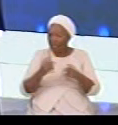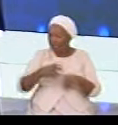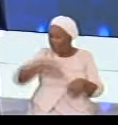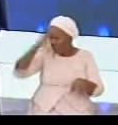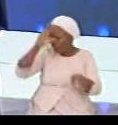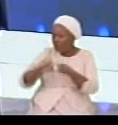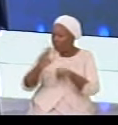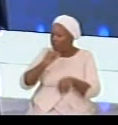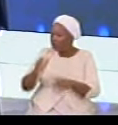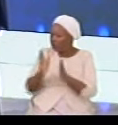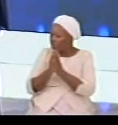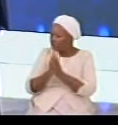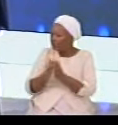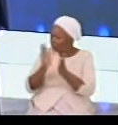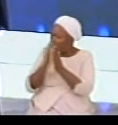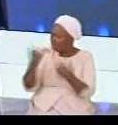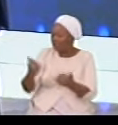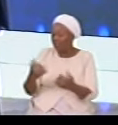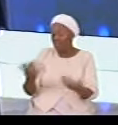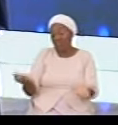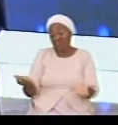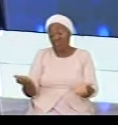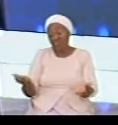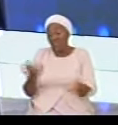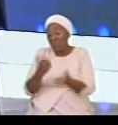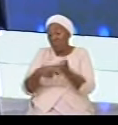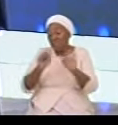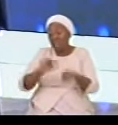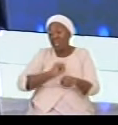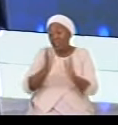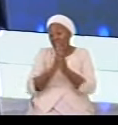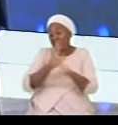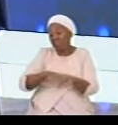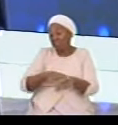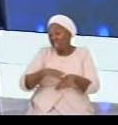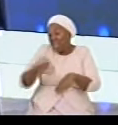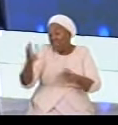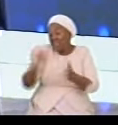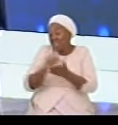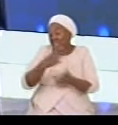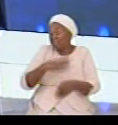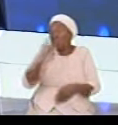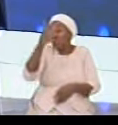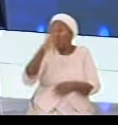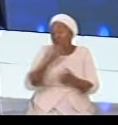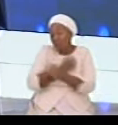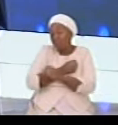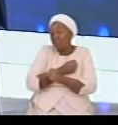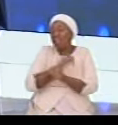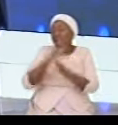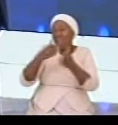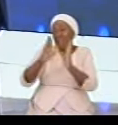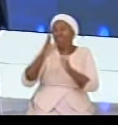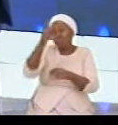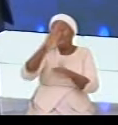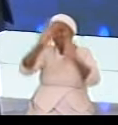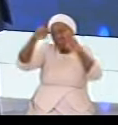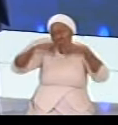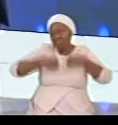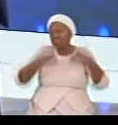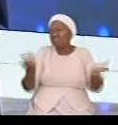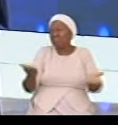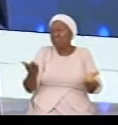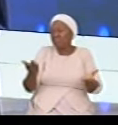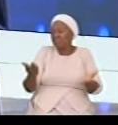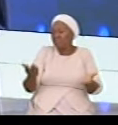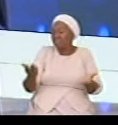pray? Why do I pray? Whatever God wants to give me is a loving God. Let him give me. Sister,